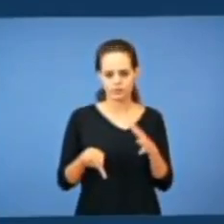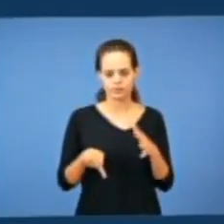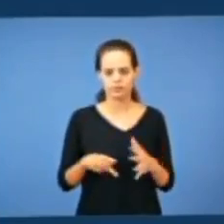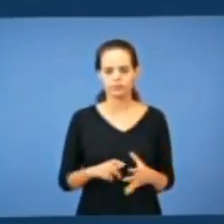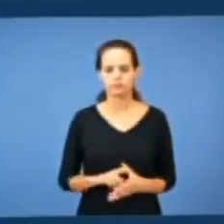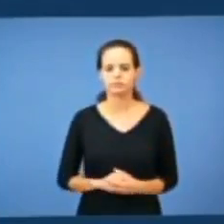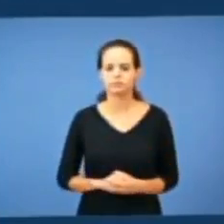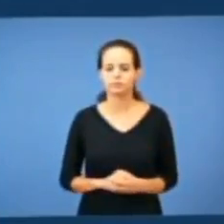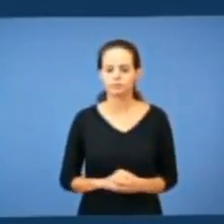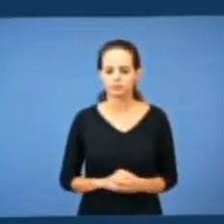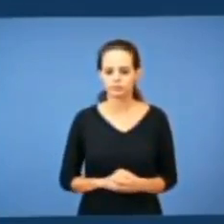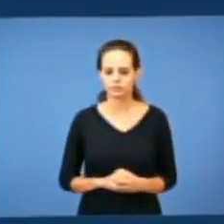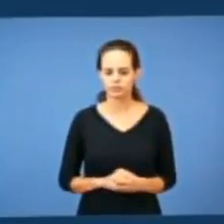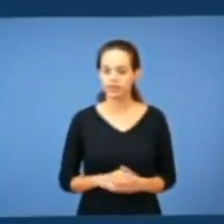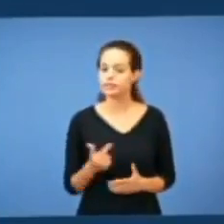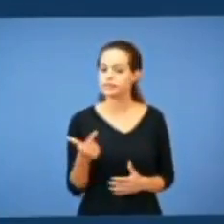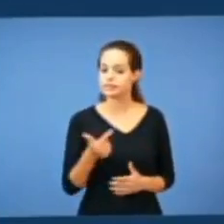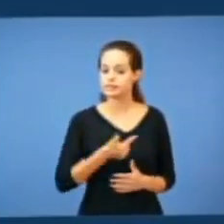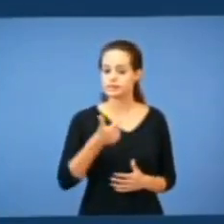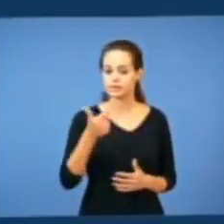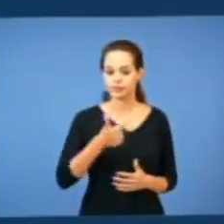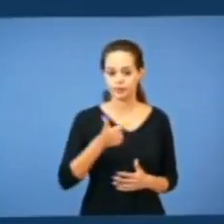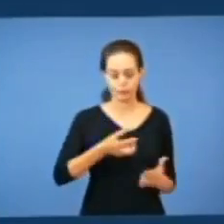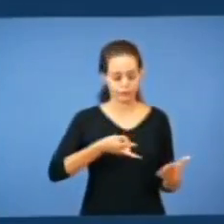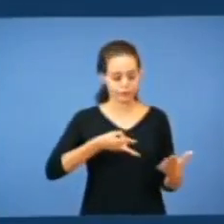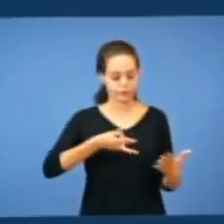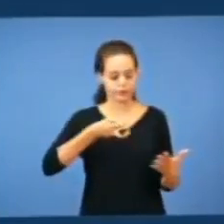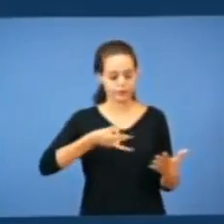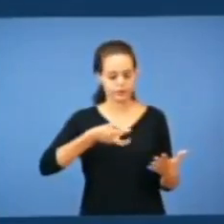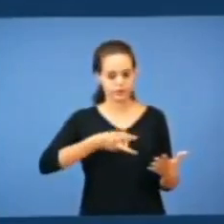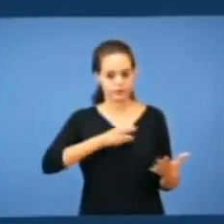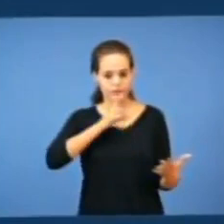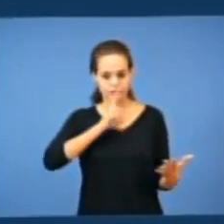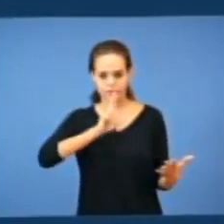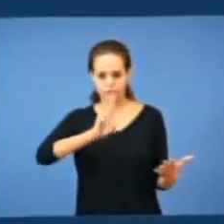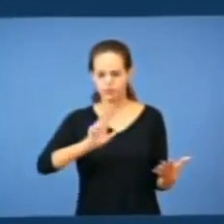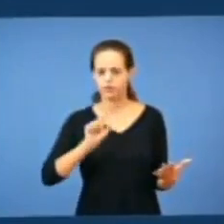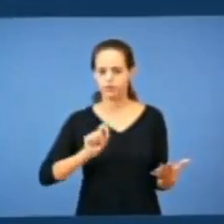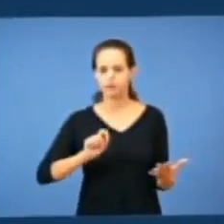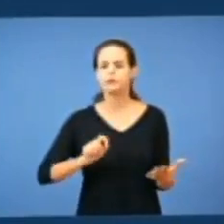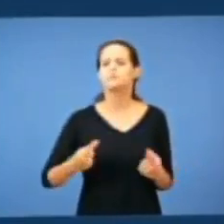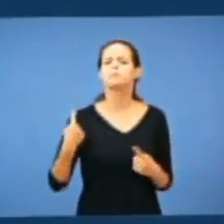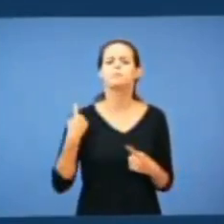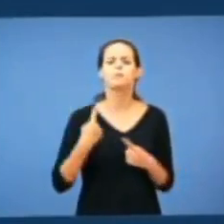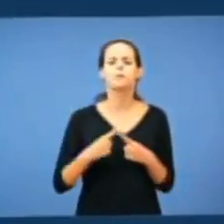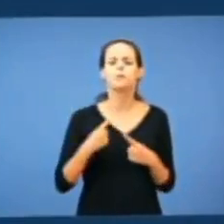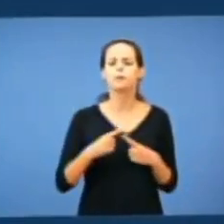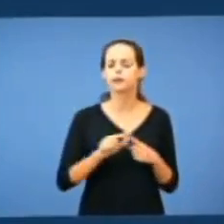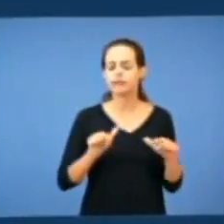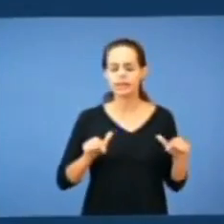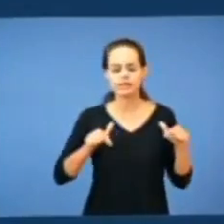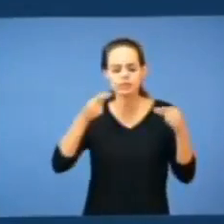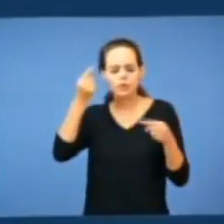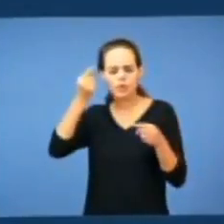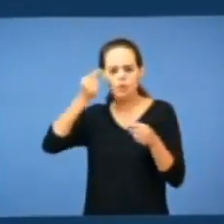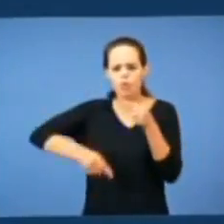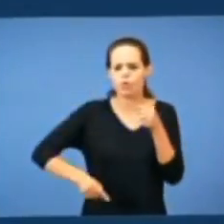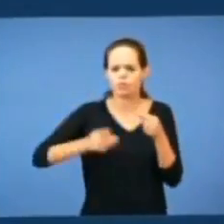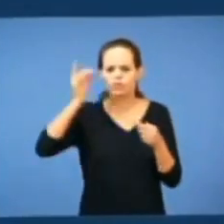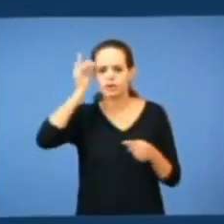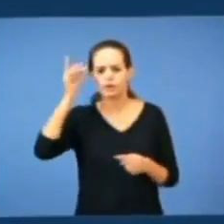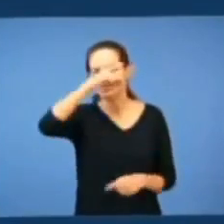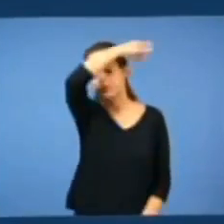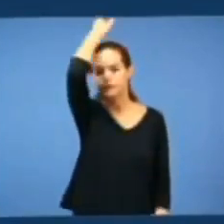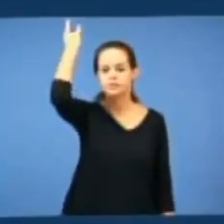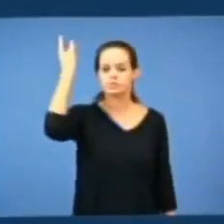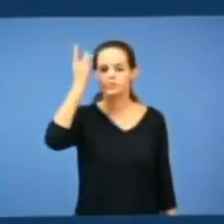that I said? Yes, Pergamum. And then second place, you need to answer, what was the reaction against the